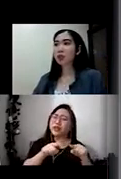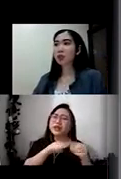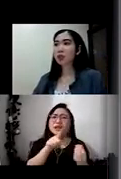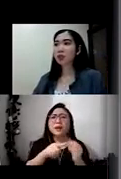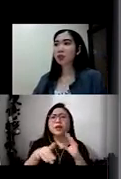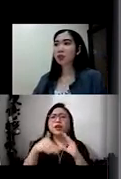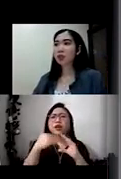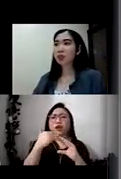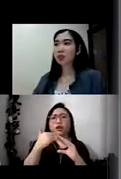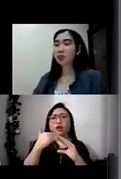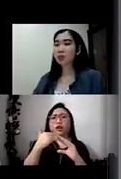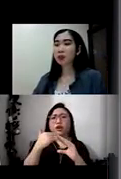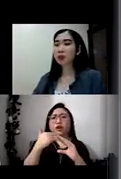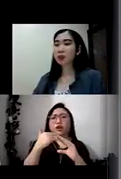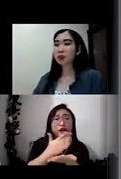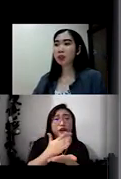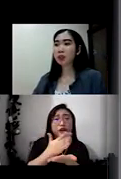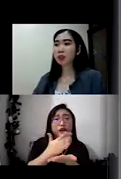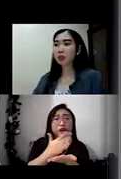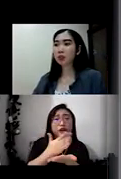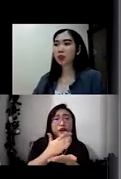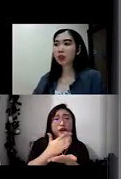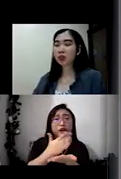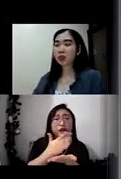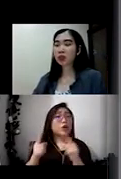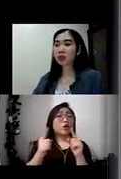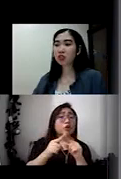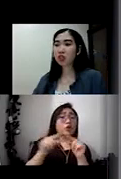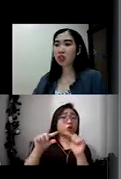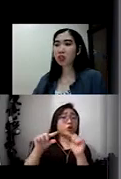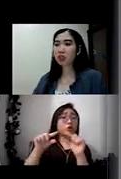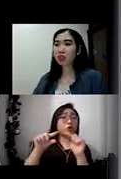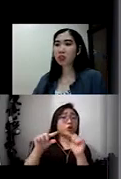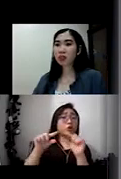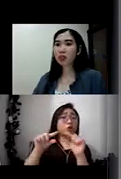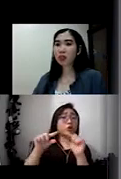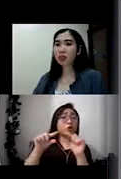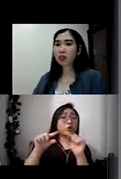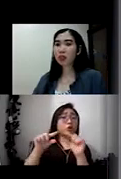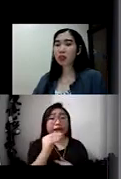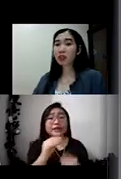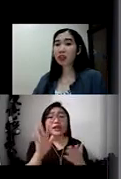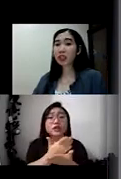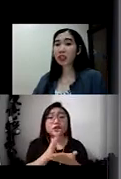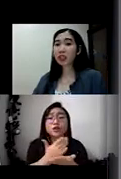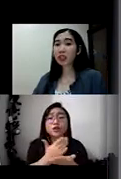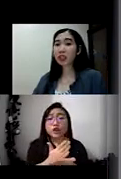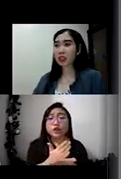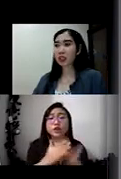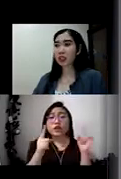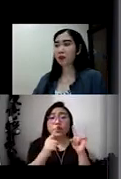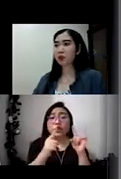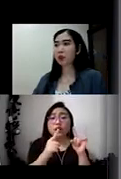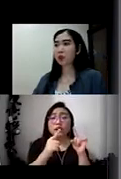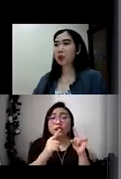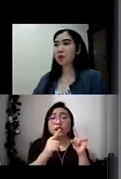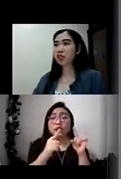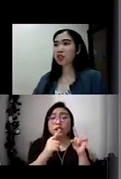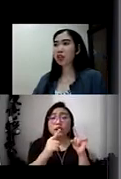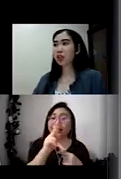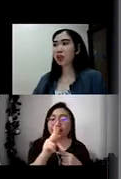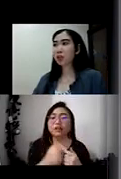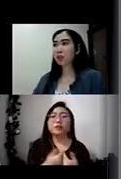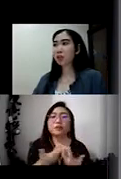with these people or with this group and share or sharing the link itself. So,